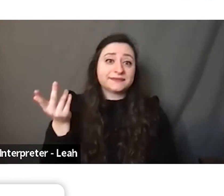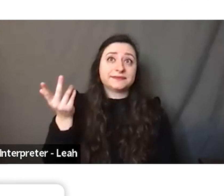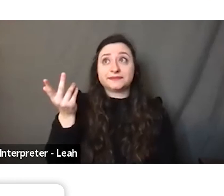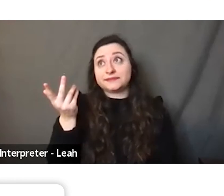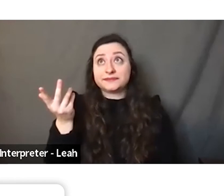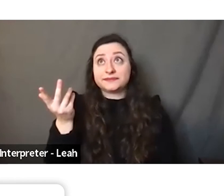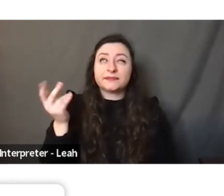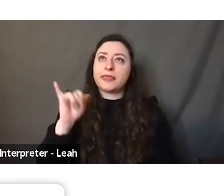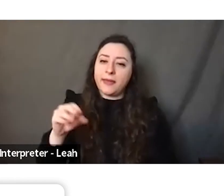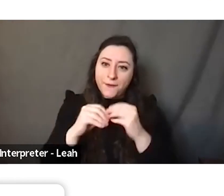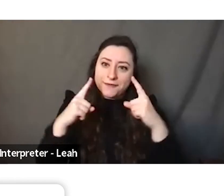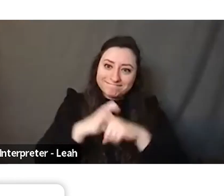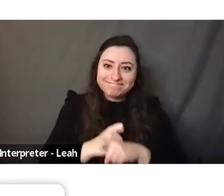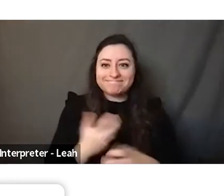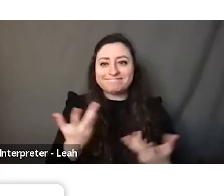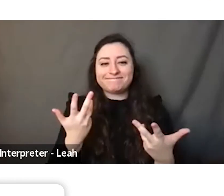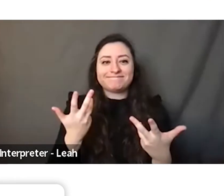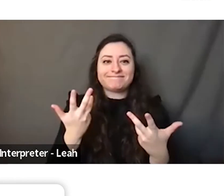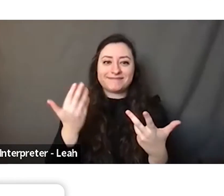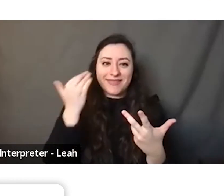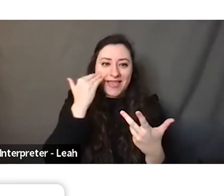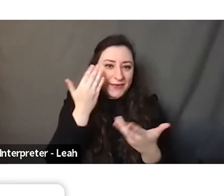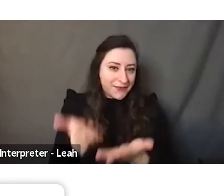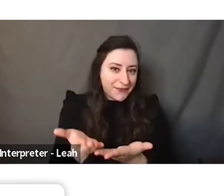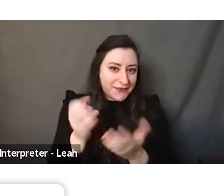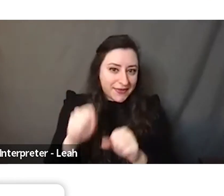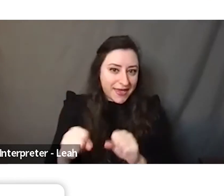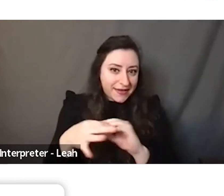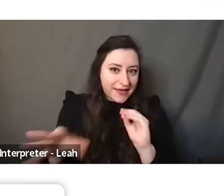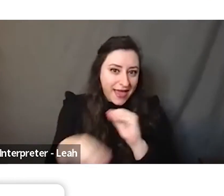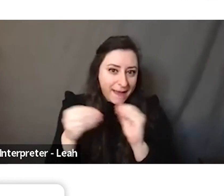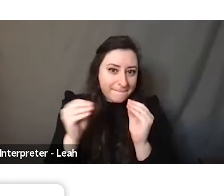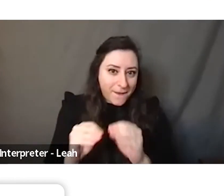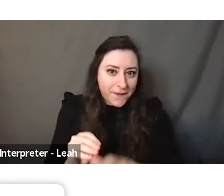gets more complex. And Zhao, I know you have some things to say.